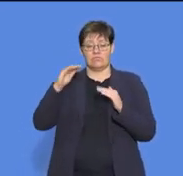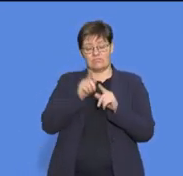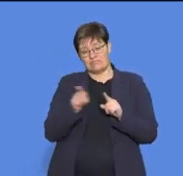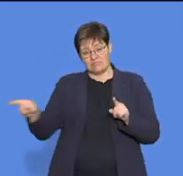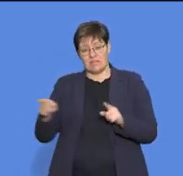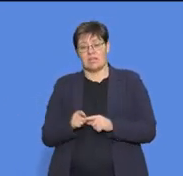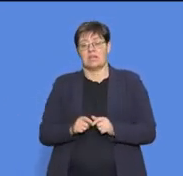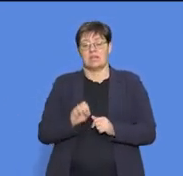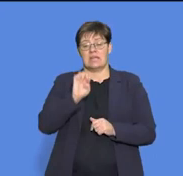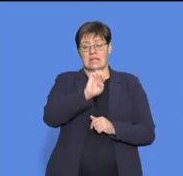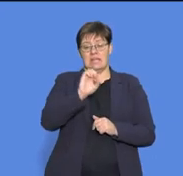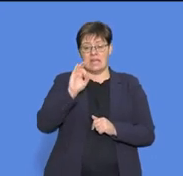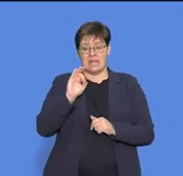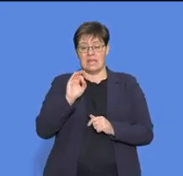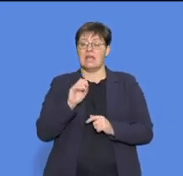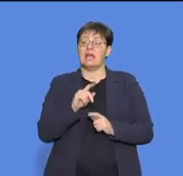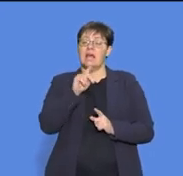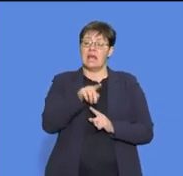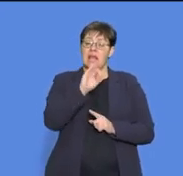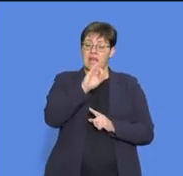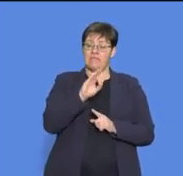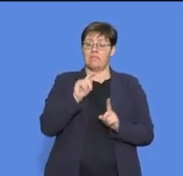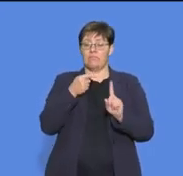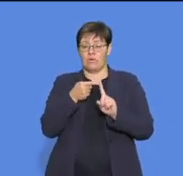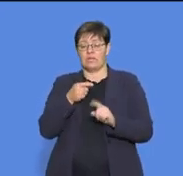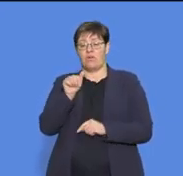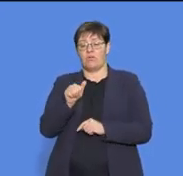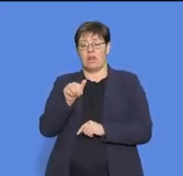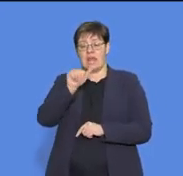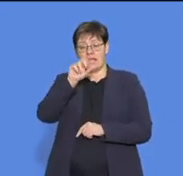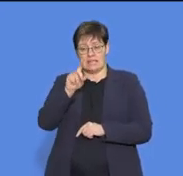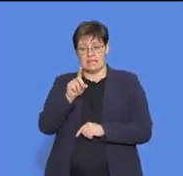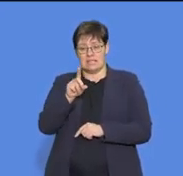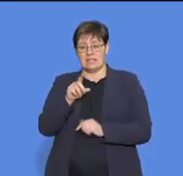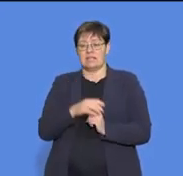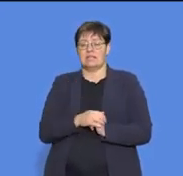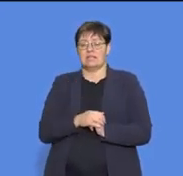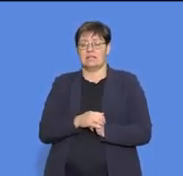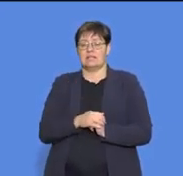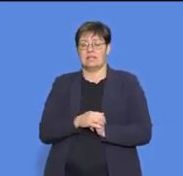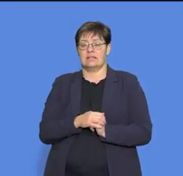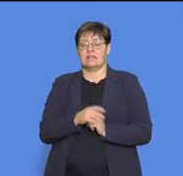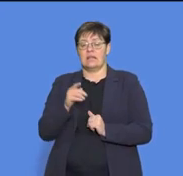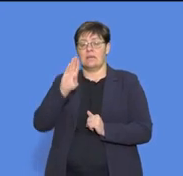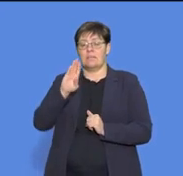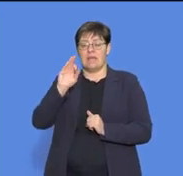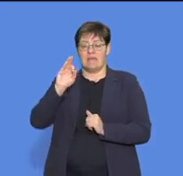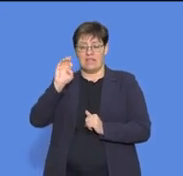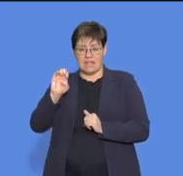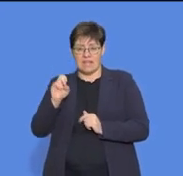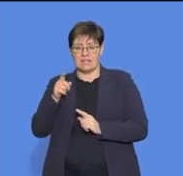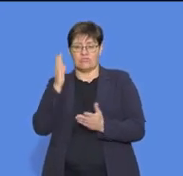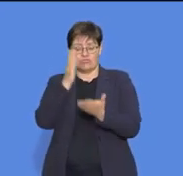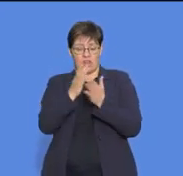E. F is a point on AD such that BFE is a straight line, and CBE is alpha. So they've given us, this